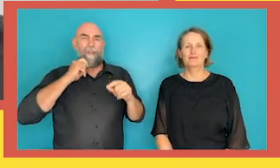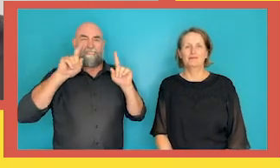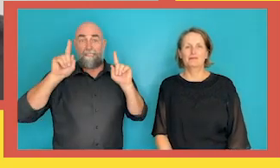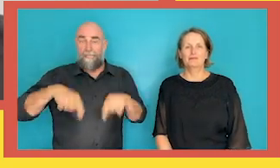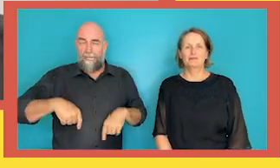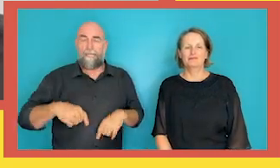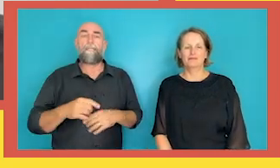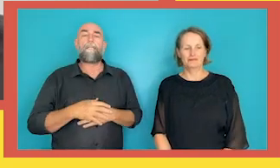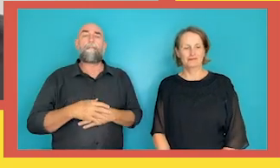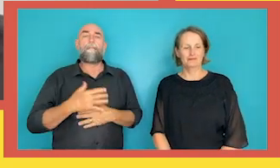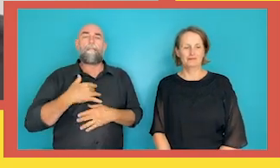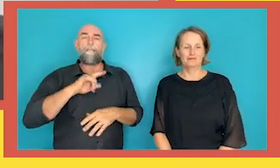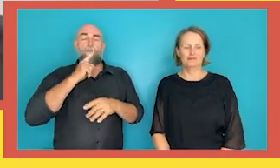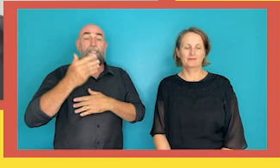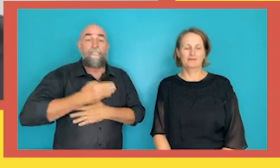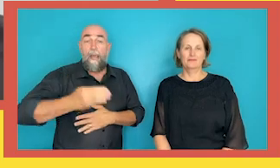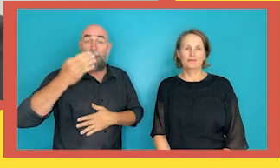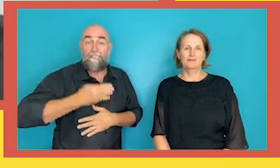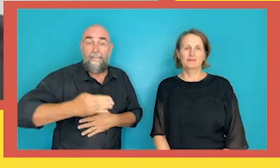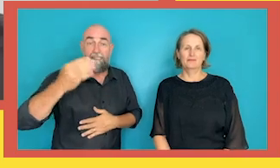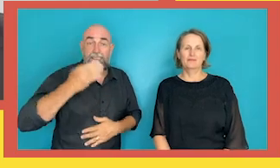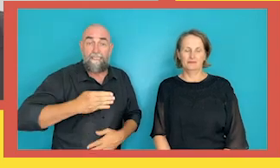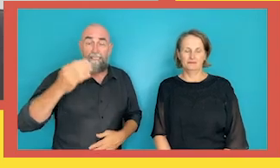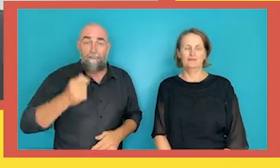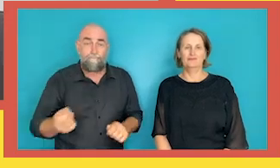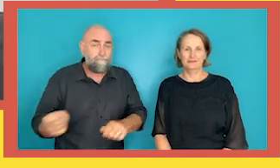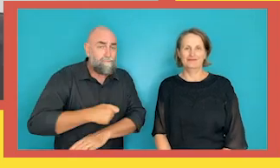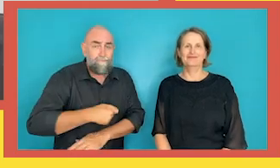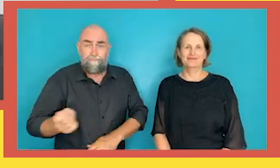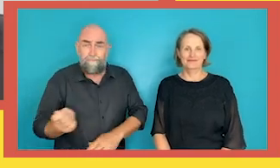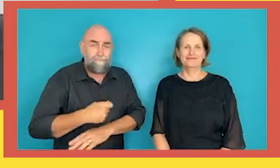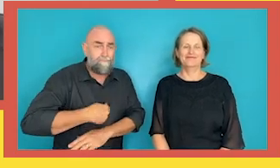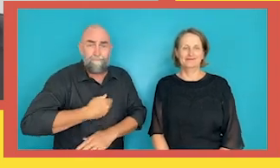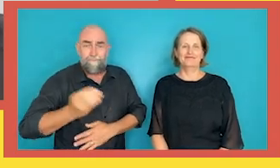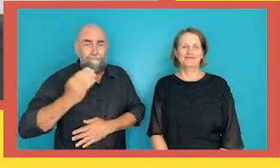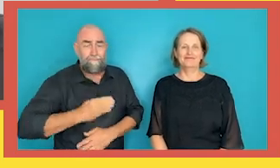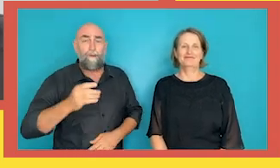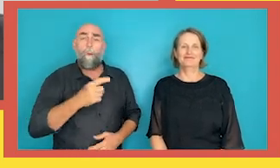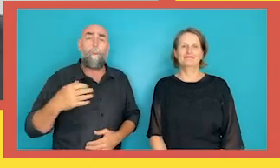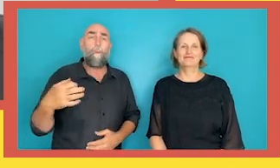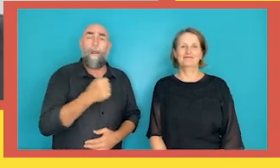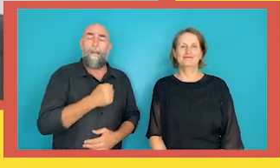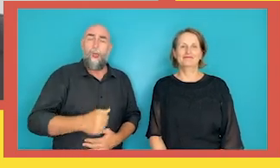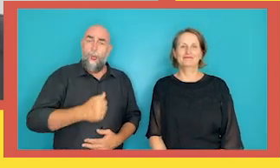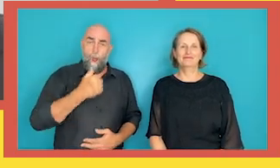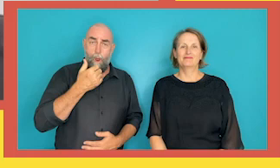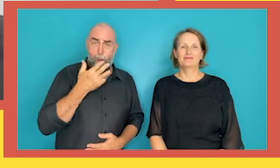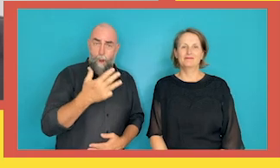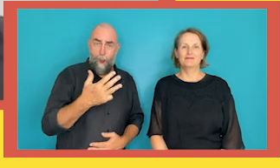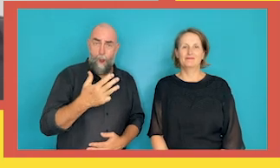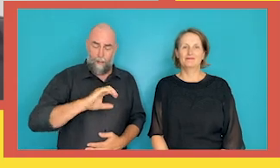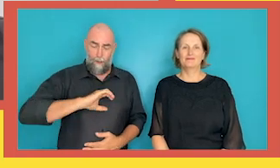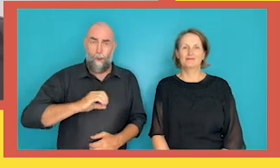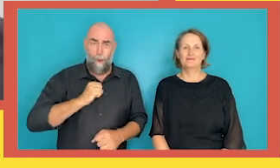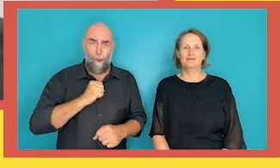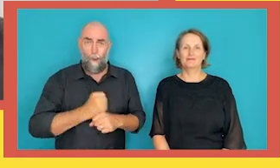us off. Recent result in table tennis has seen Australia won 9 out of 10